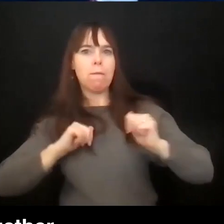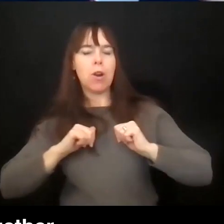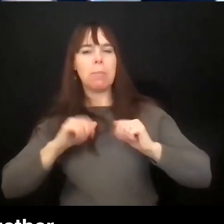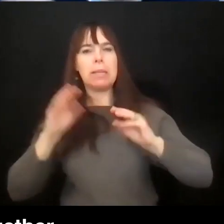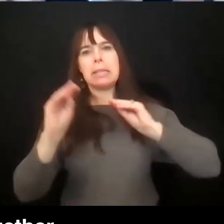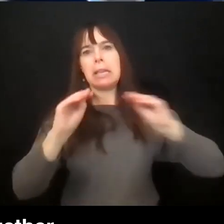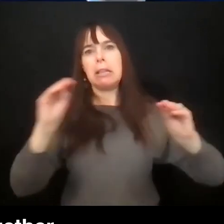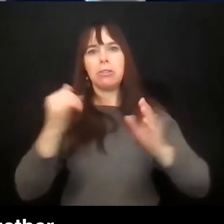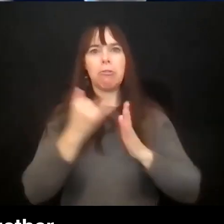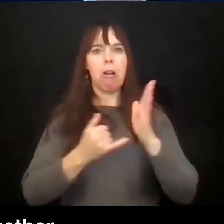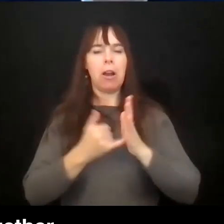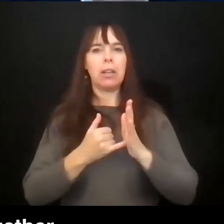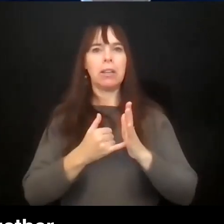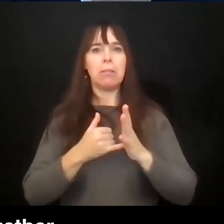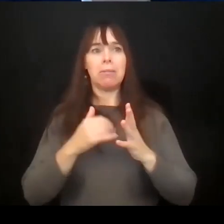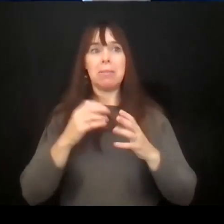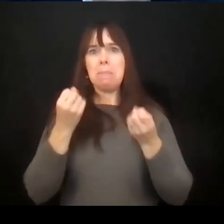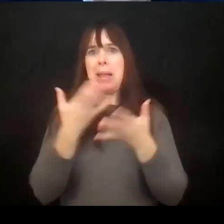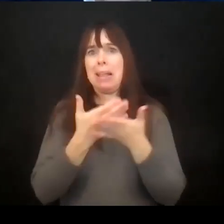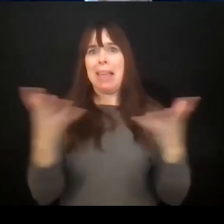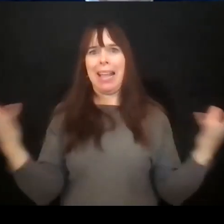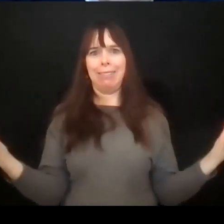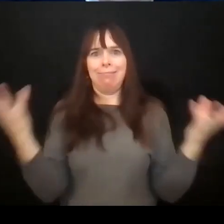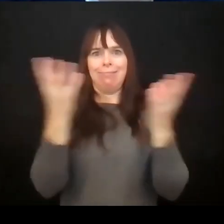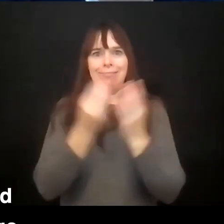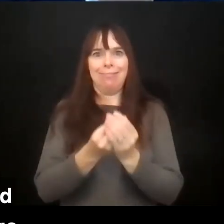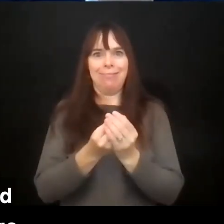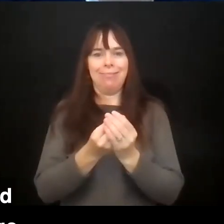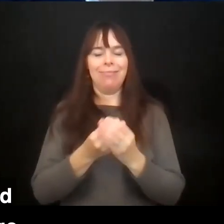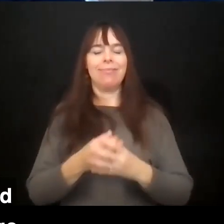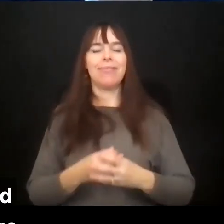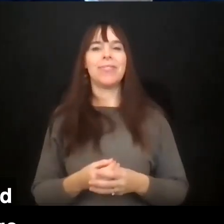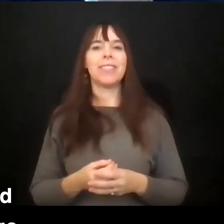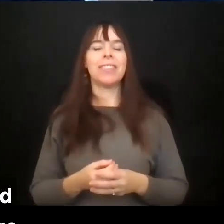art. She sort of puts it all together. And